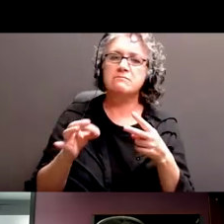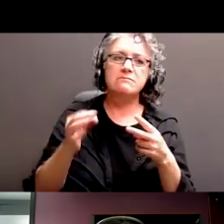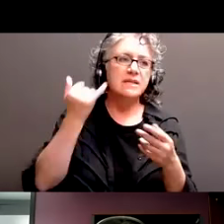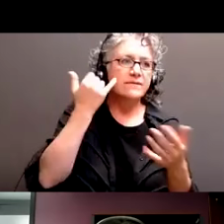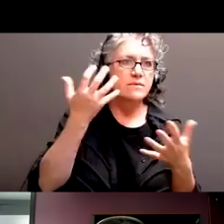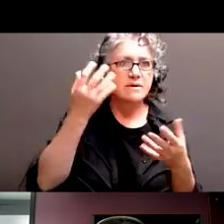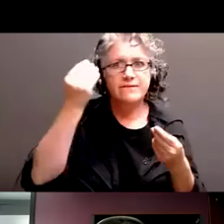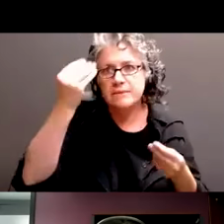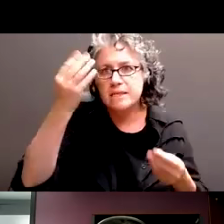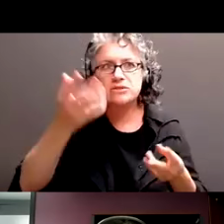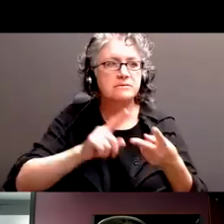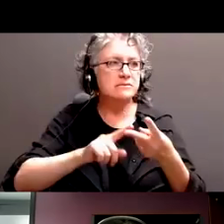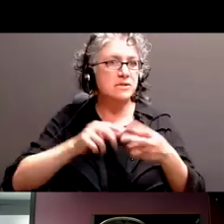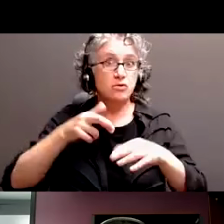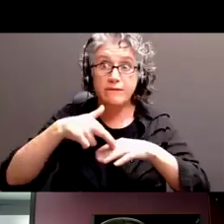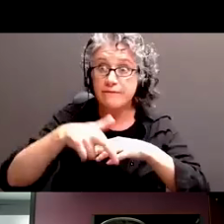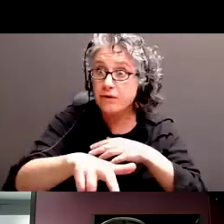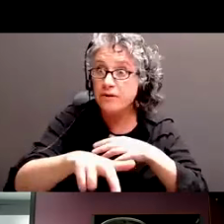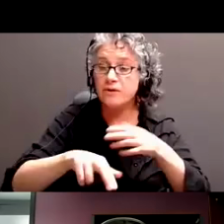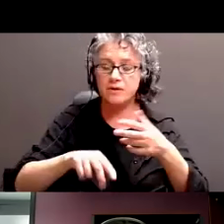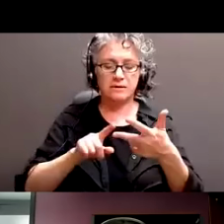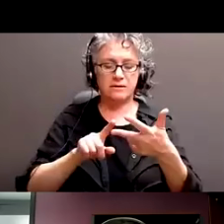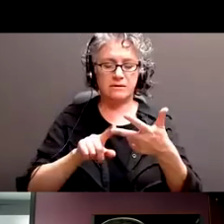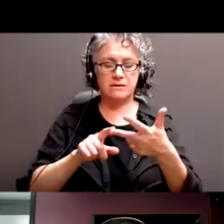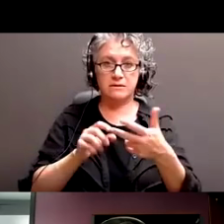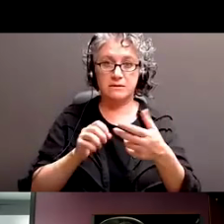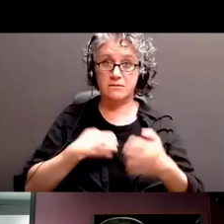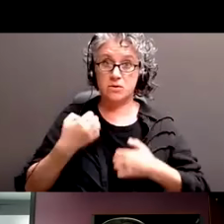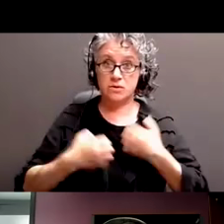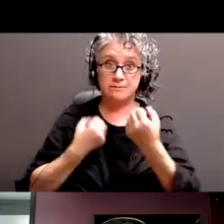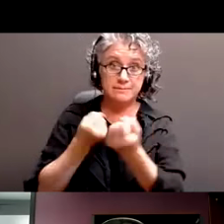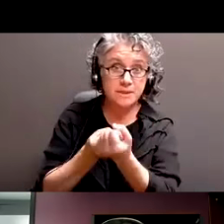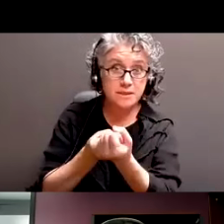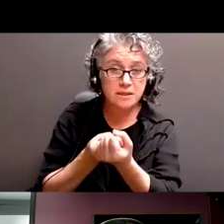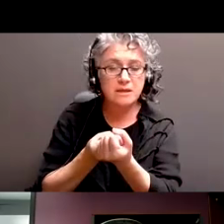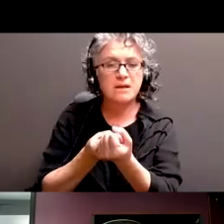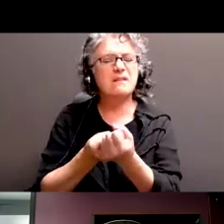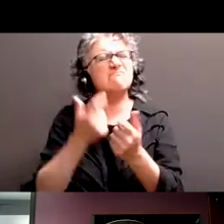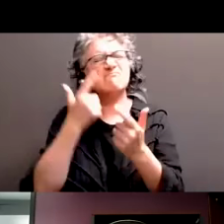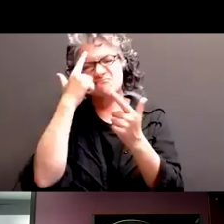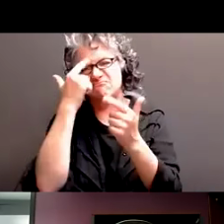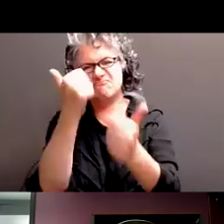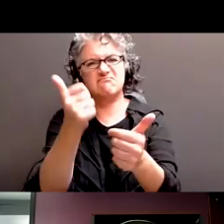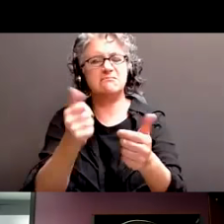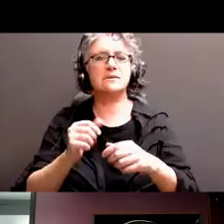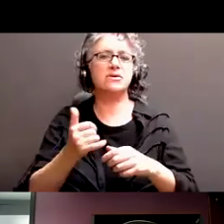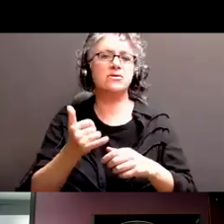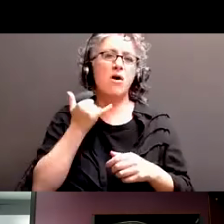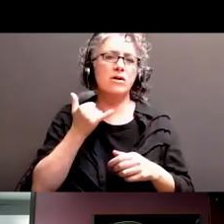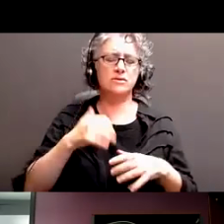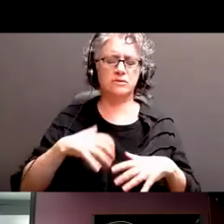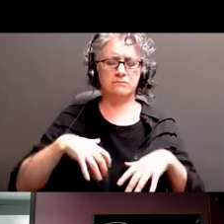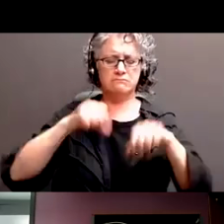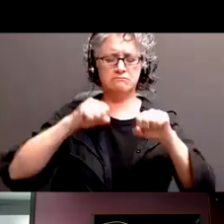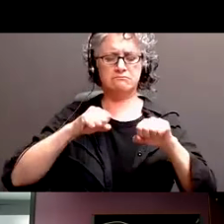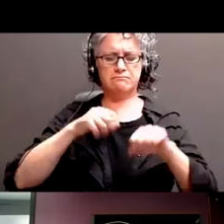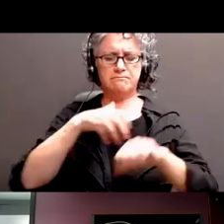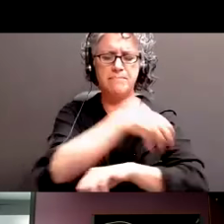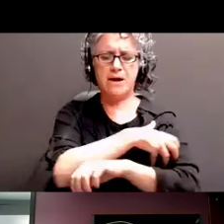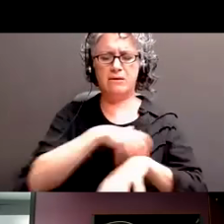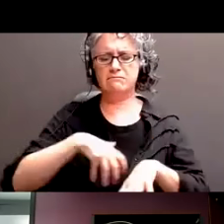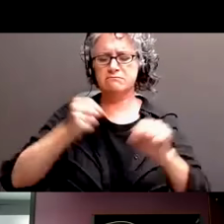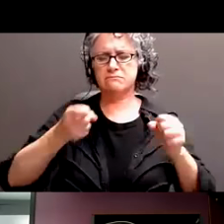if you're simply looking for emotional support. We kind of want to give the callers the opportunity to take back some kind of power and control